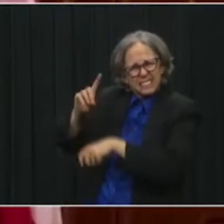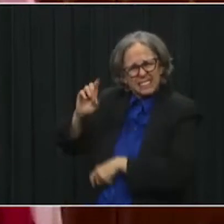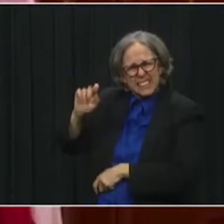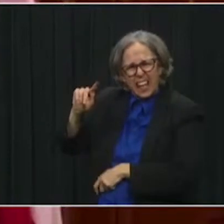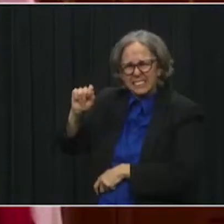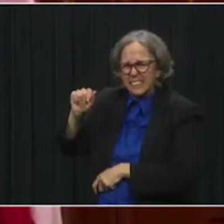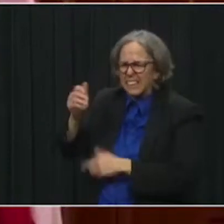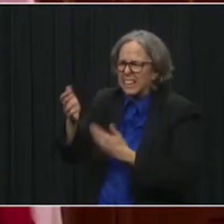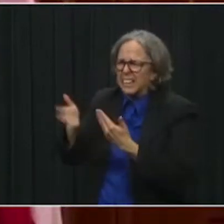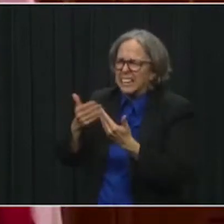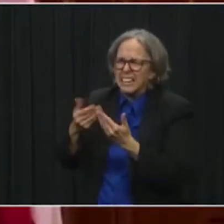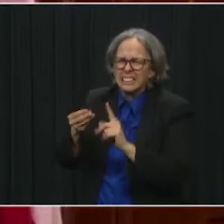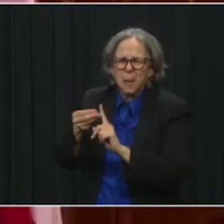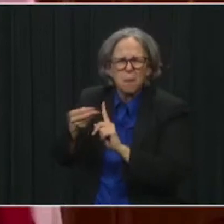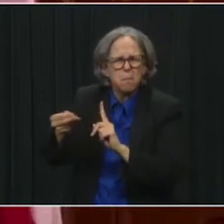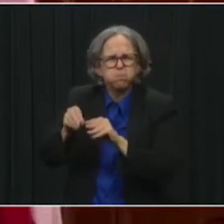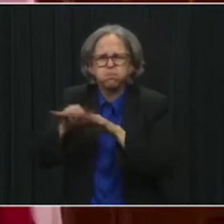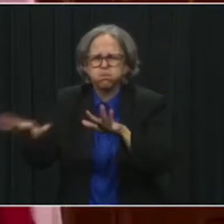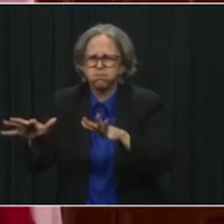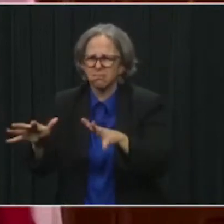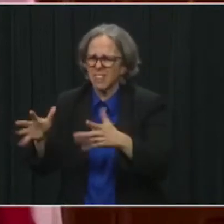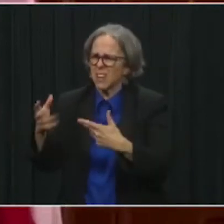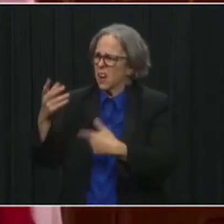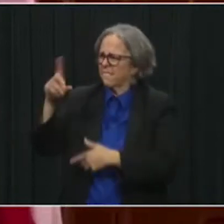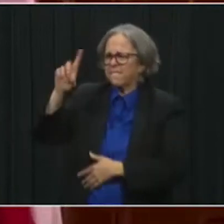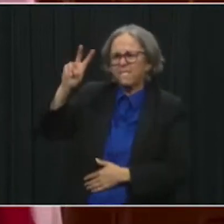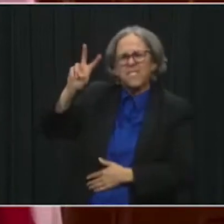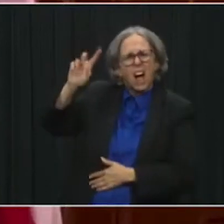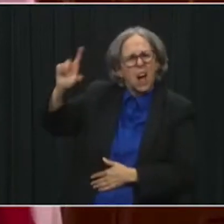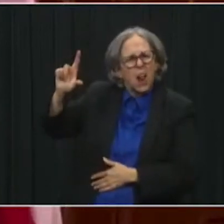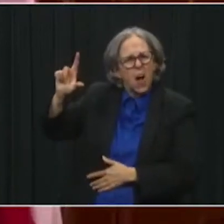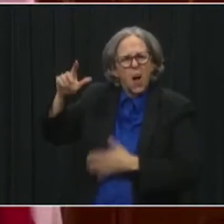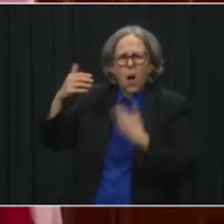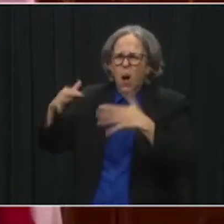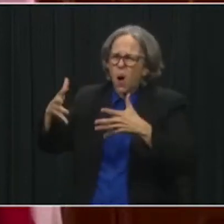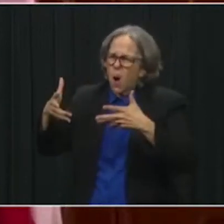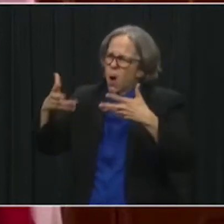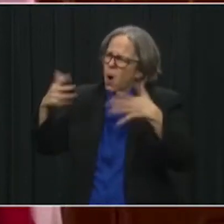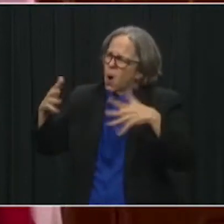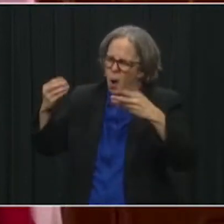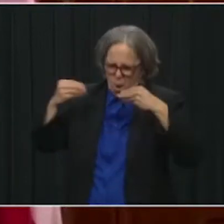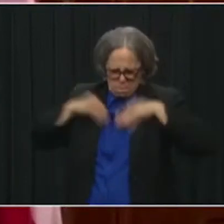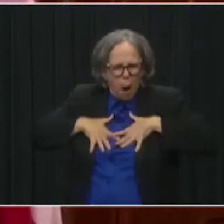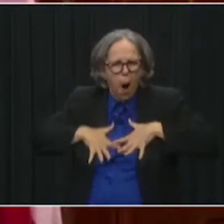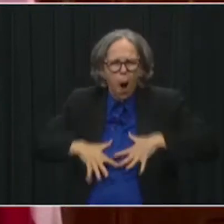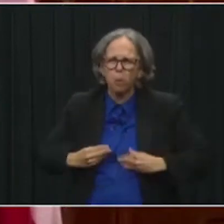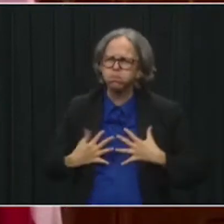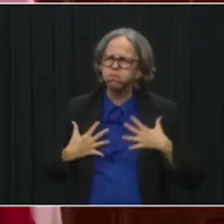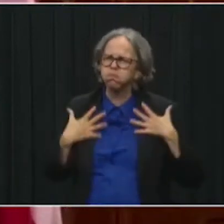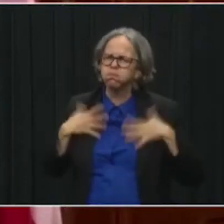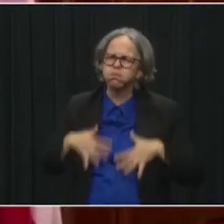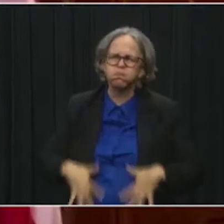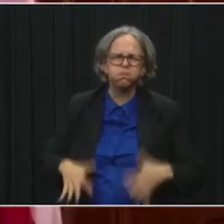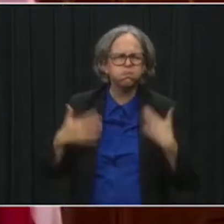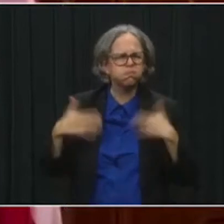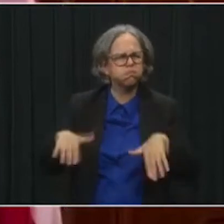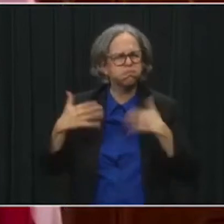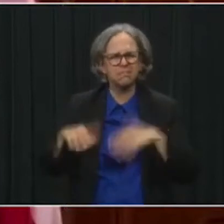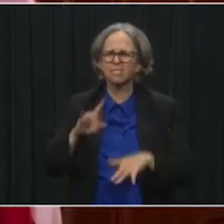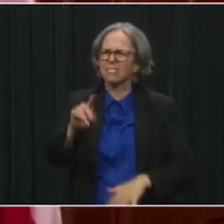higher viral load when that person receives it. So it is a critical period of